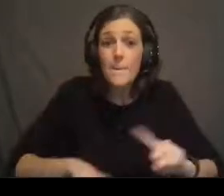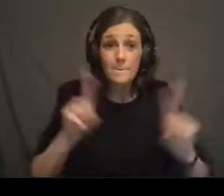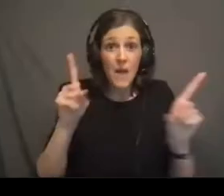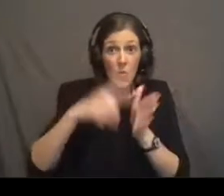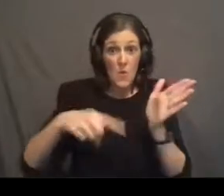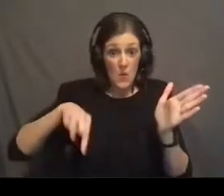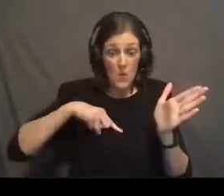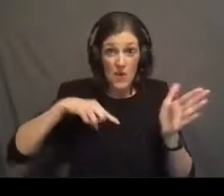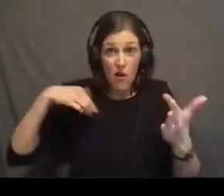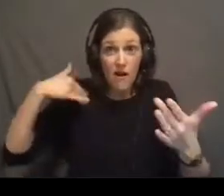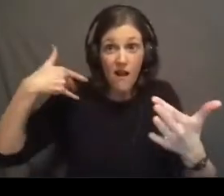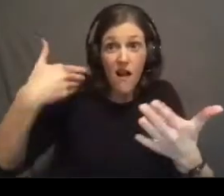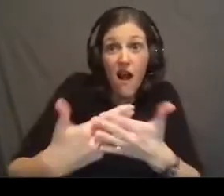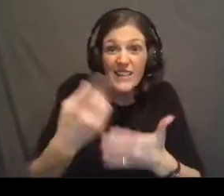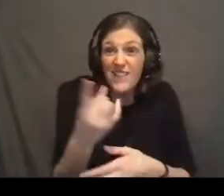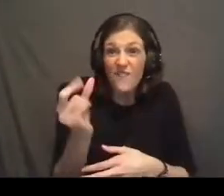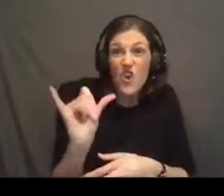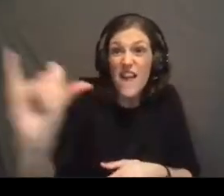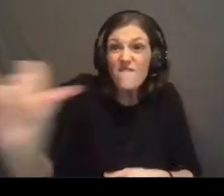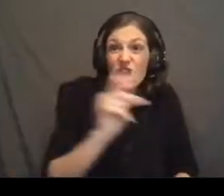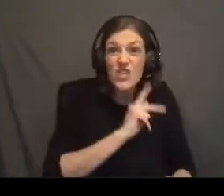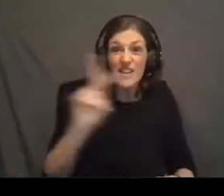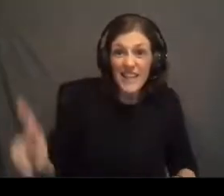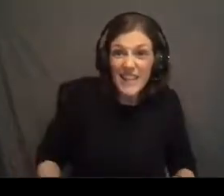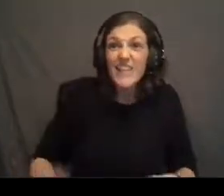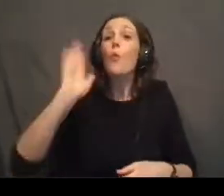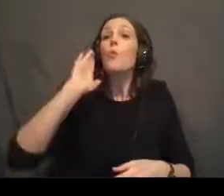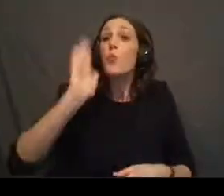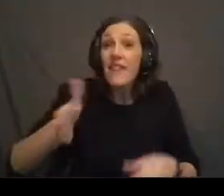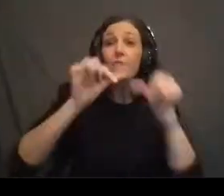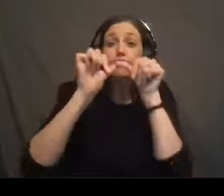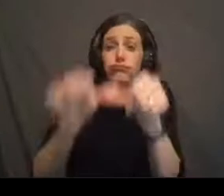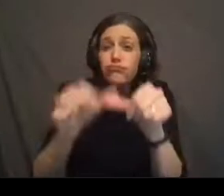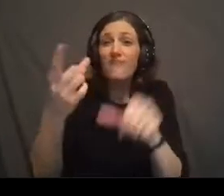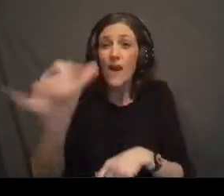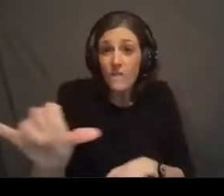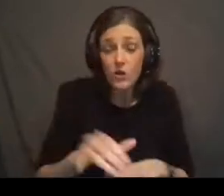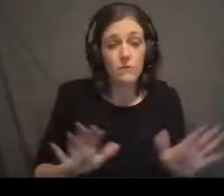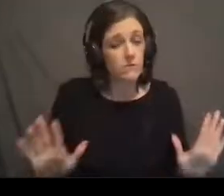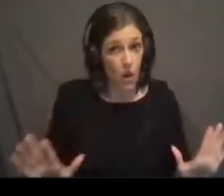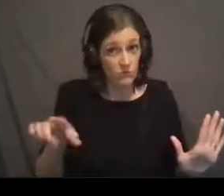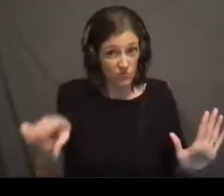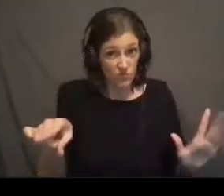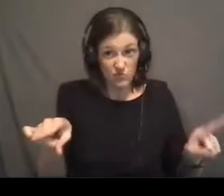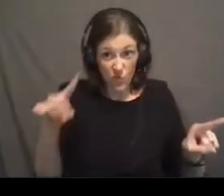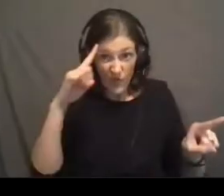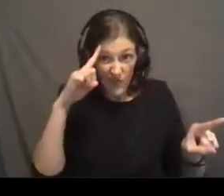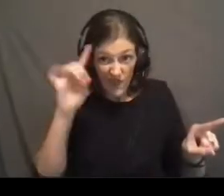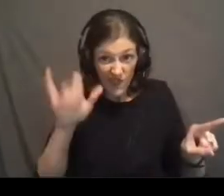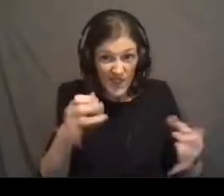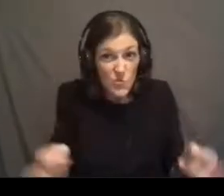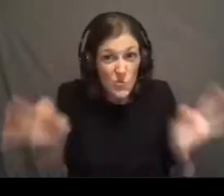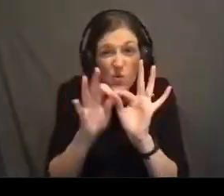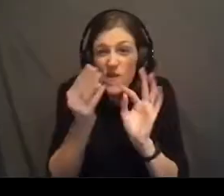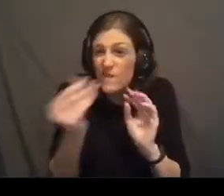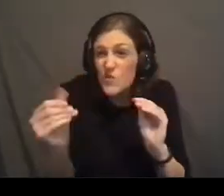to, the forever king will. Now, don't you think that's worth just a few